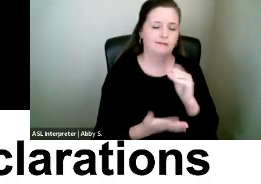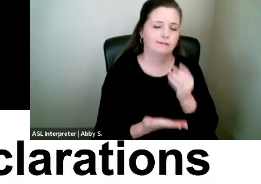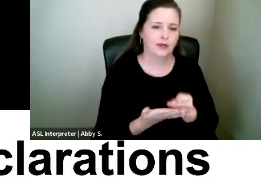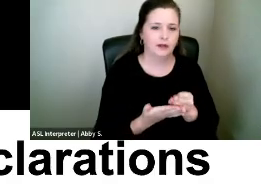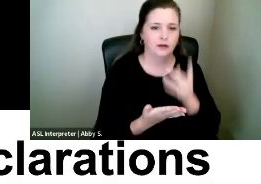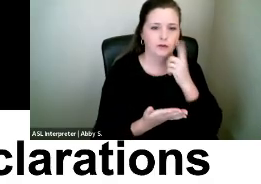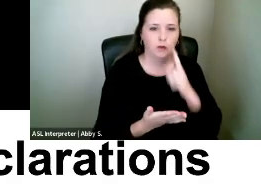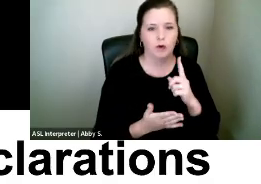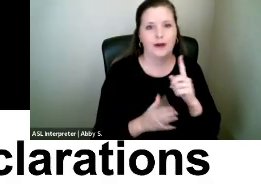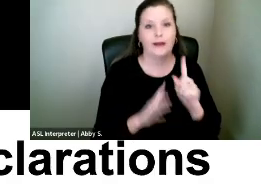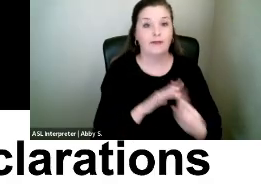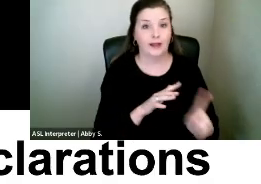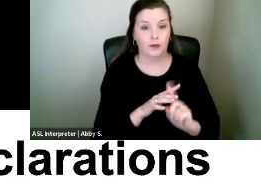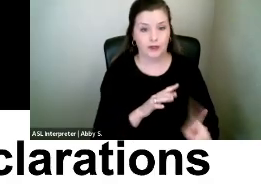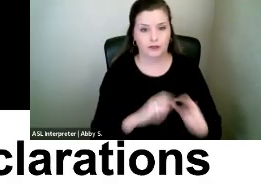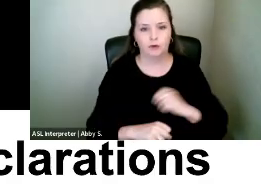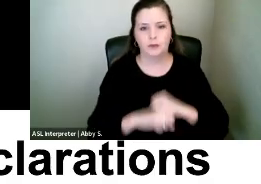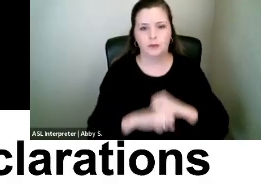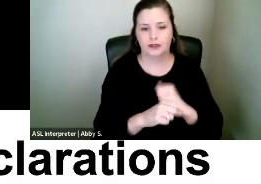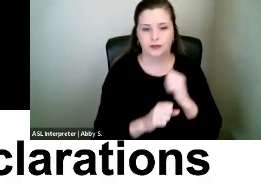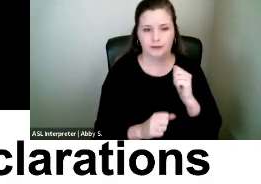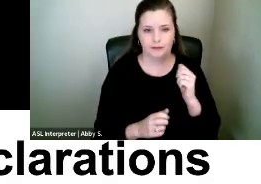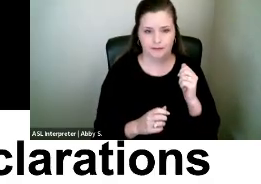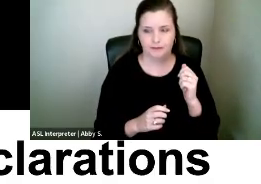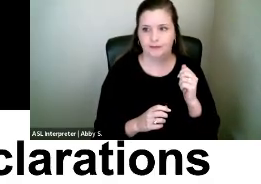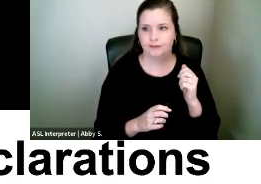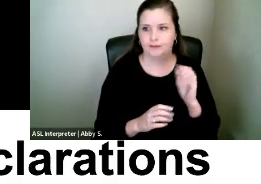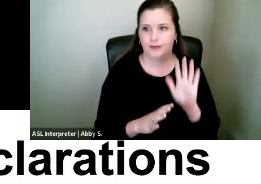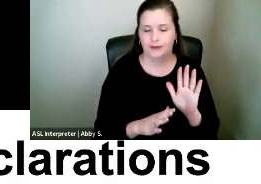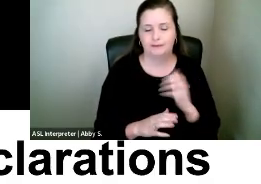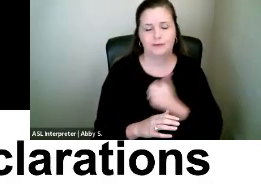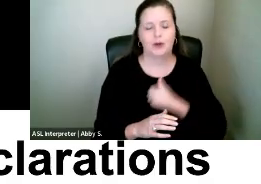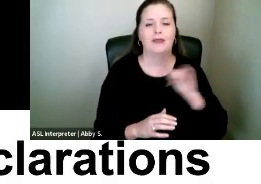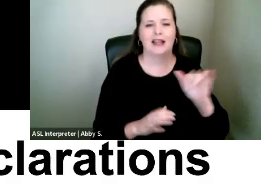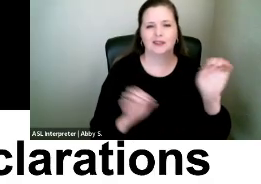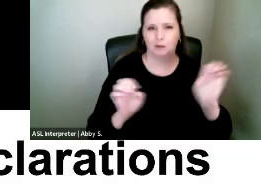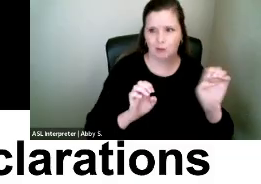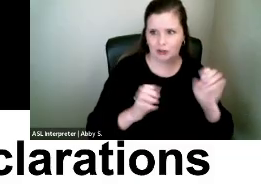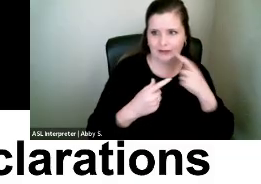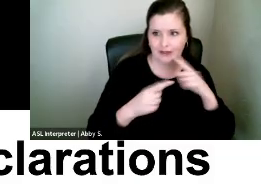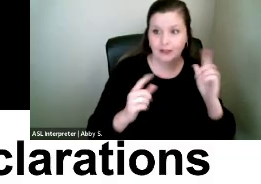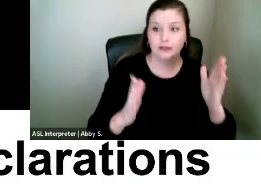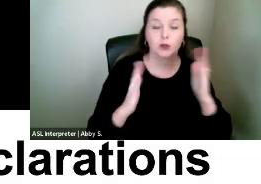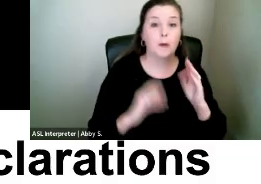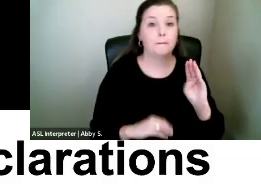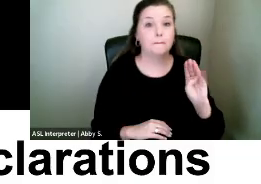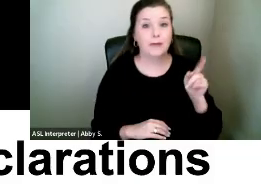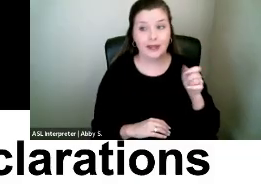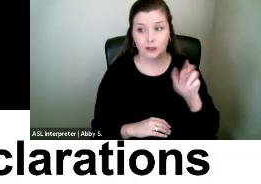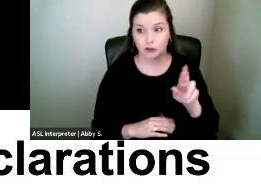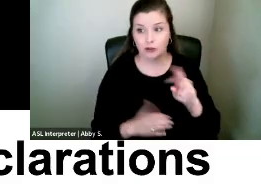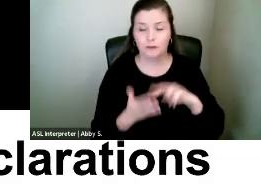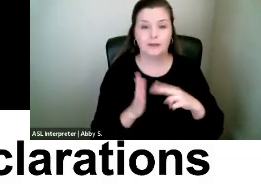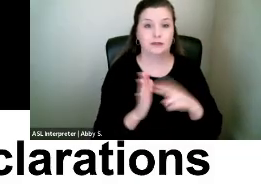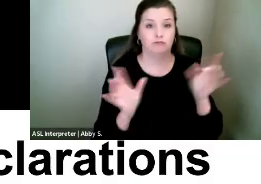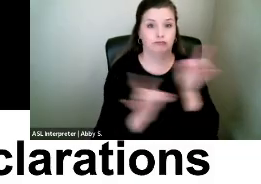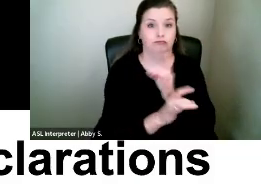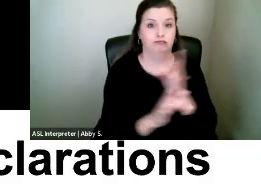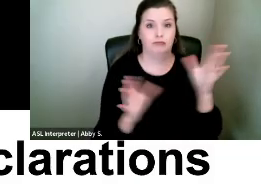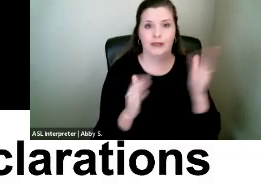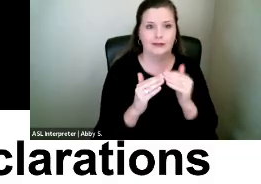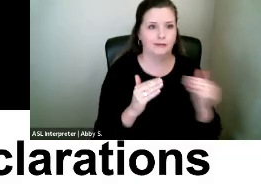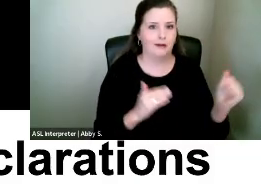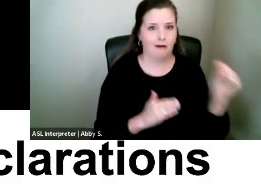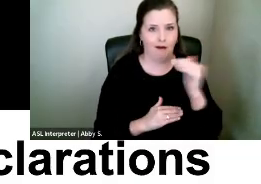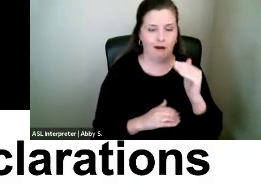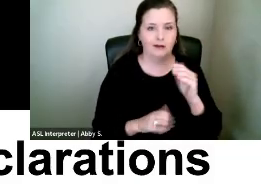like evacuations. A major disaster declaration is for catastrophic events that are beyond the combined